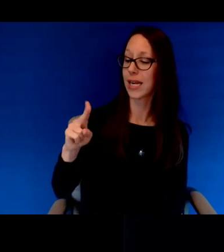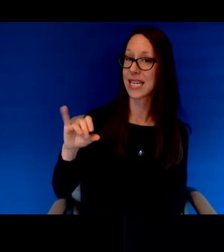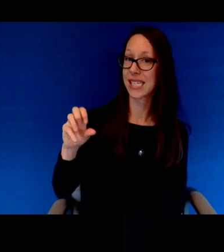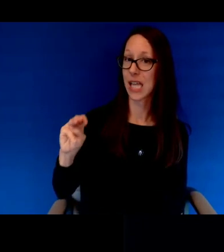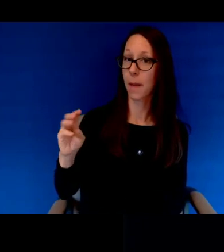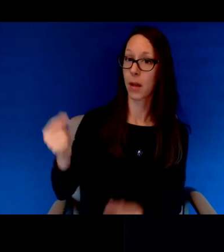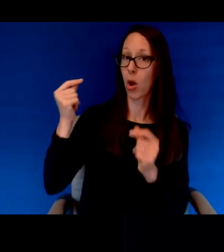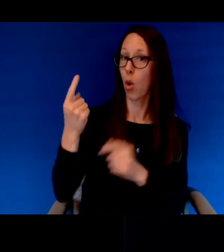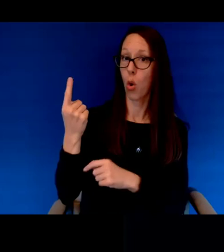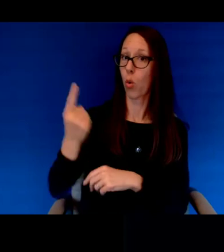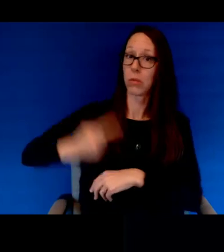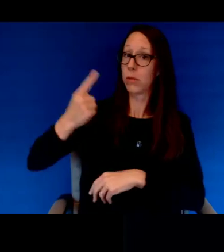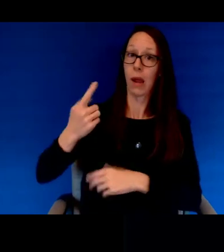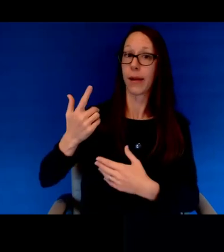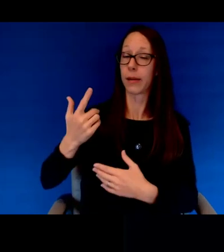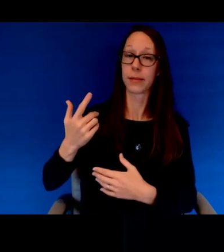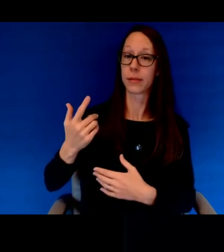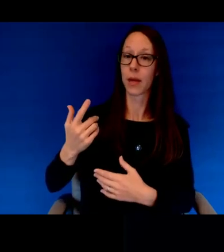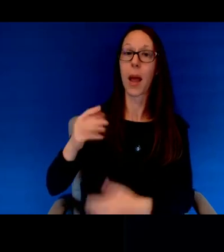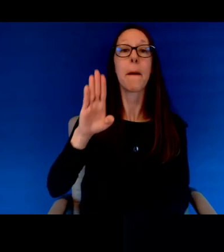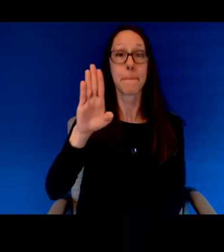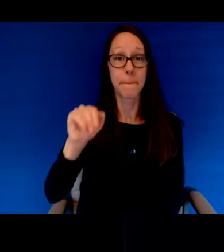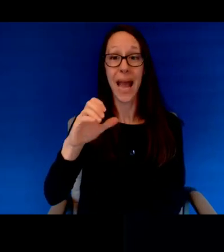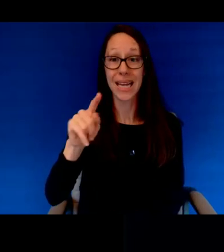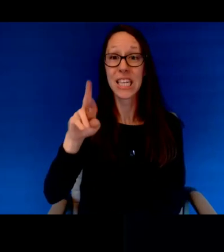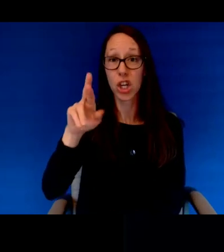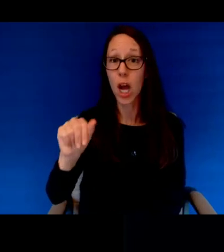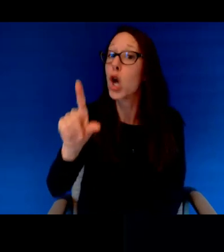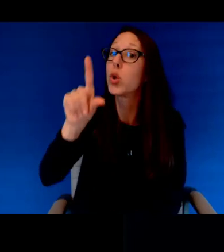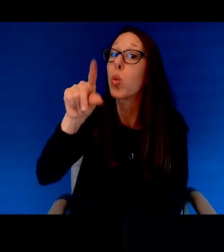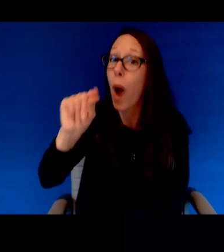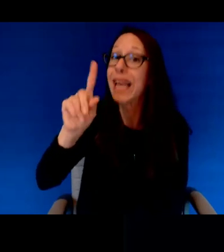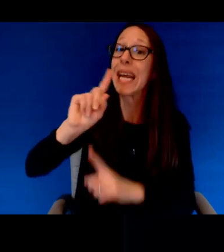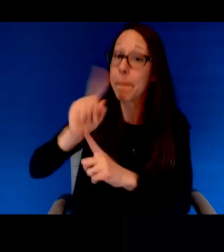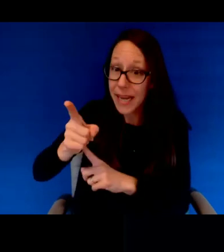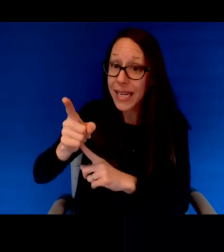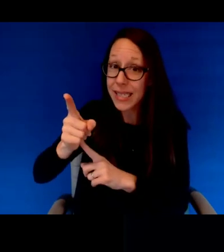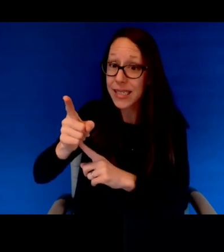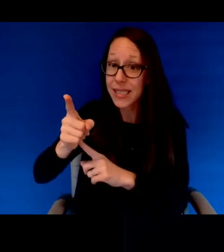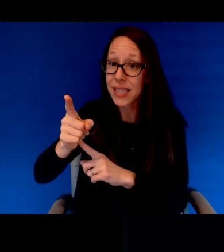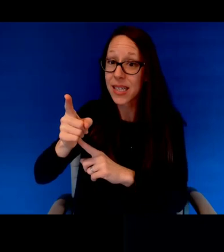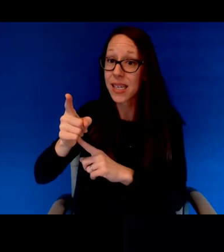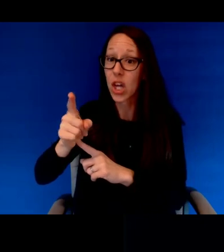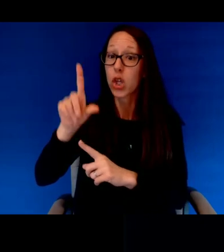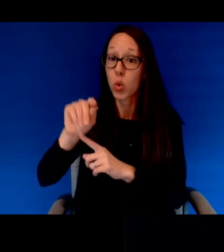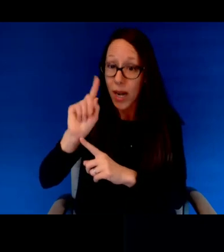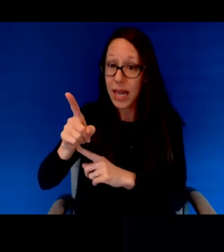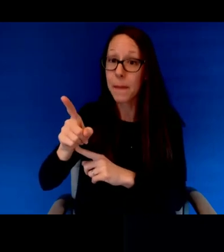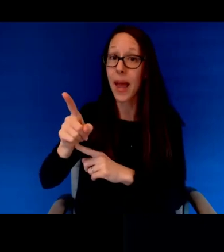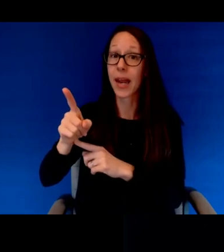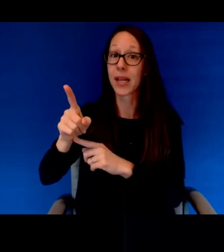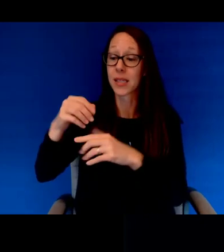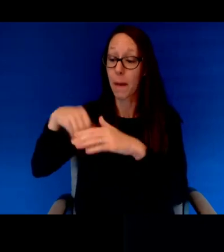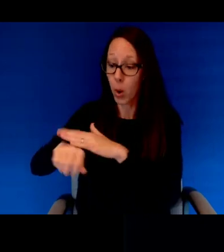Like Yes. bacteria, the bacteria I Mhm. used to work with, 20 minutes was their generation time. So every 20 Amazing. minutes they were